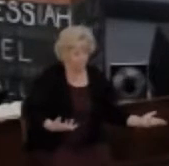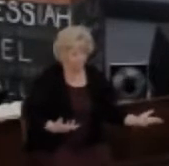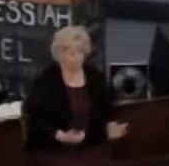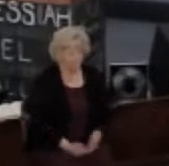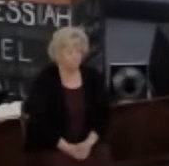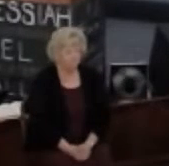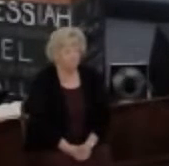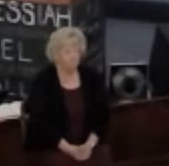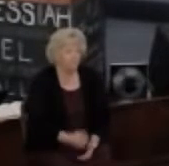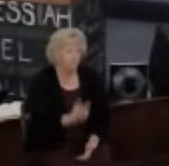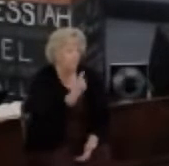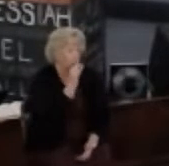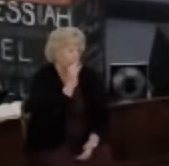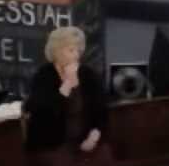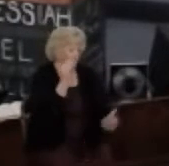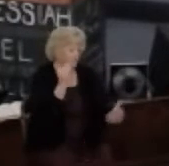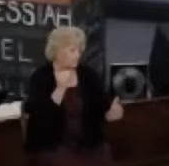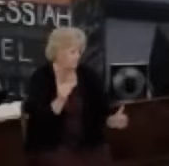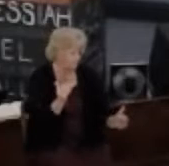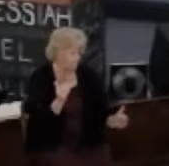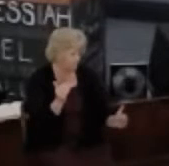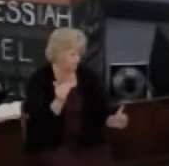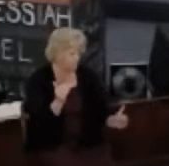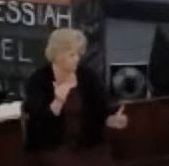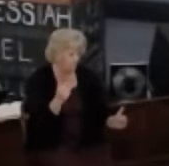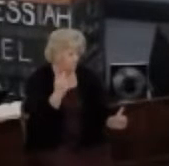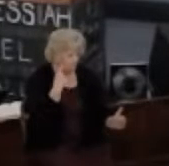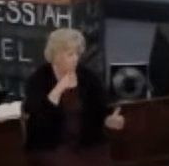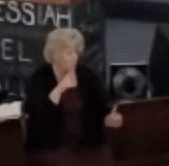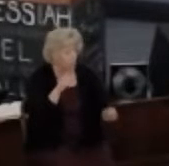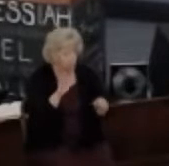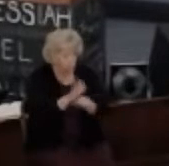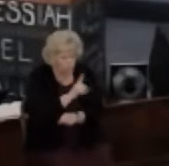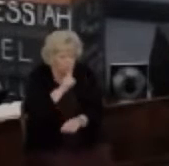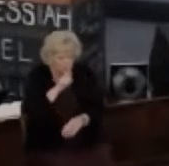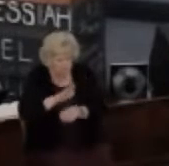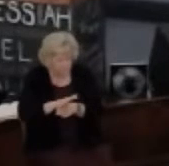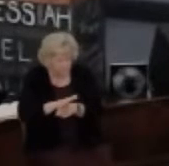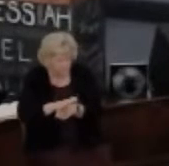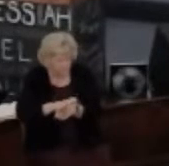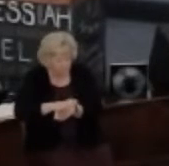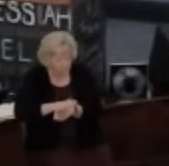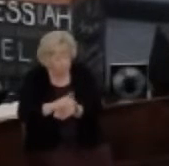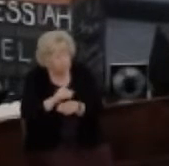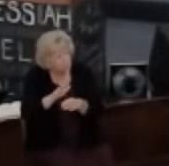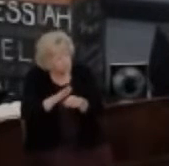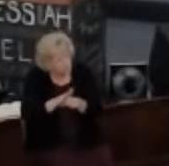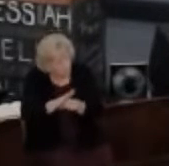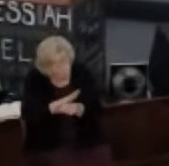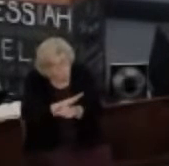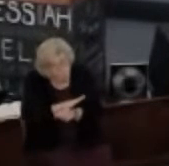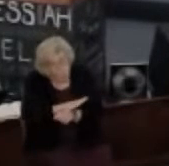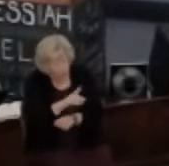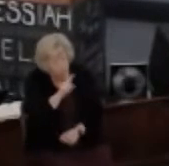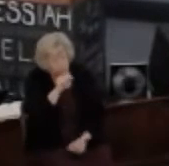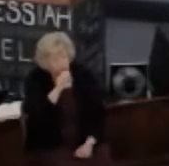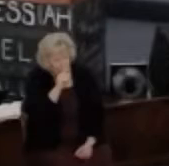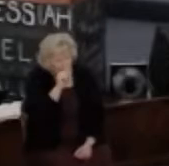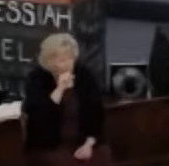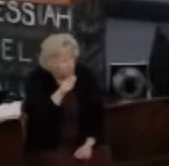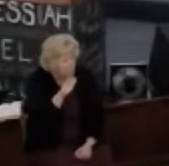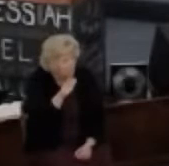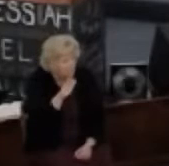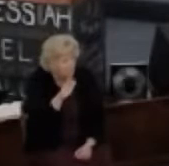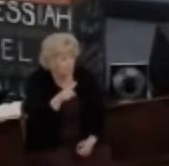But there's one more step toward total commitment. Total commitment. We find it in